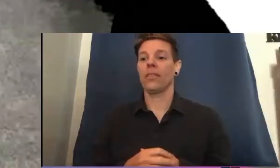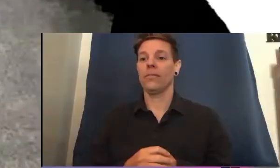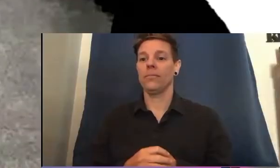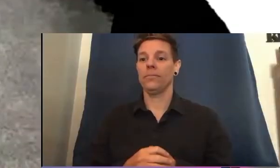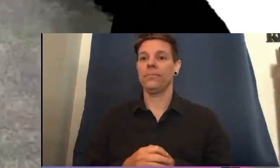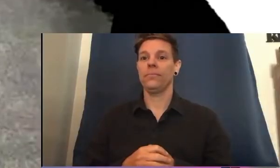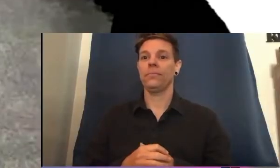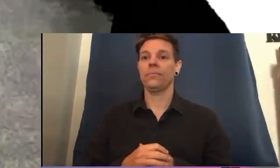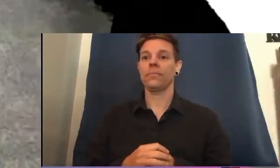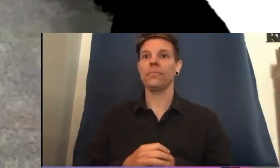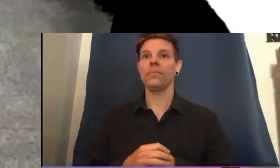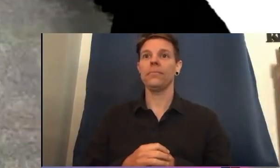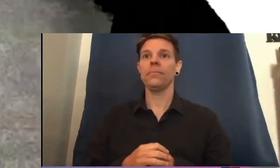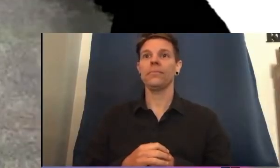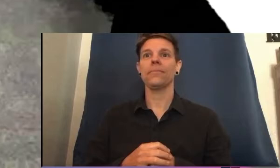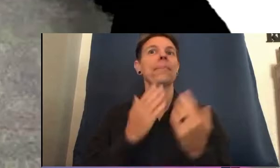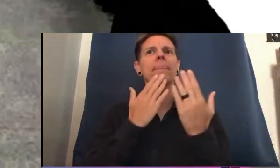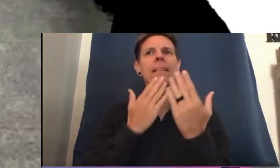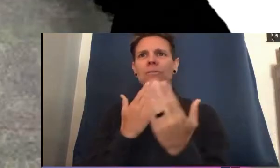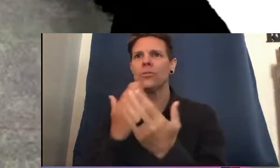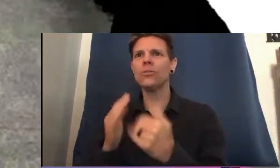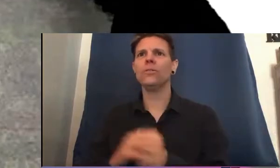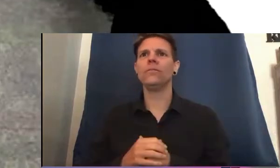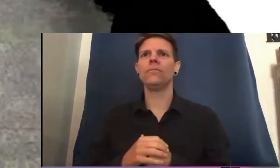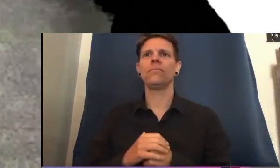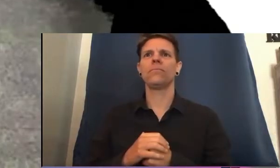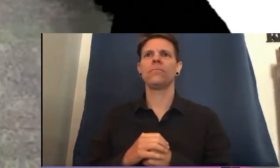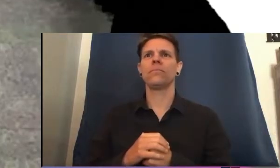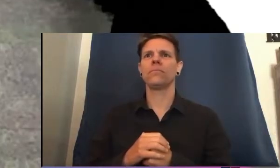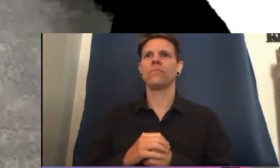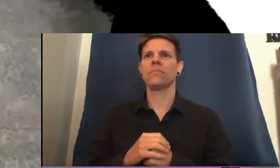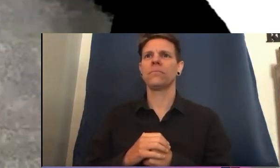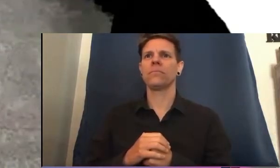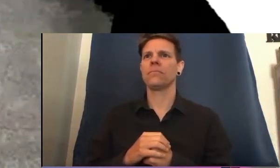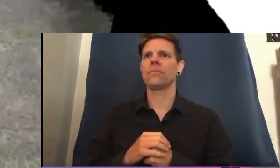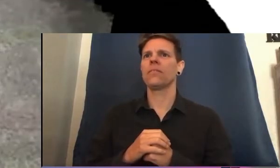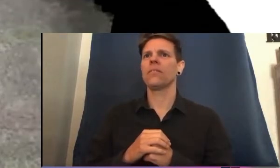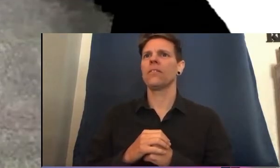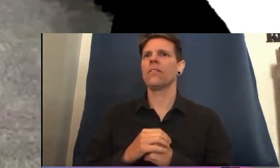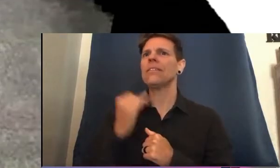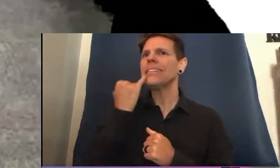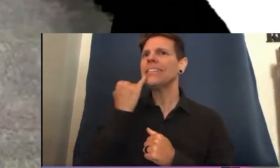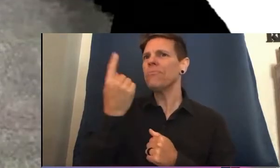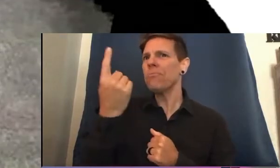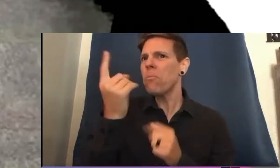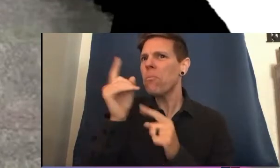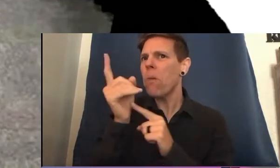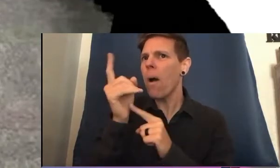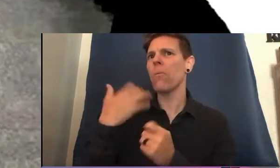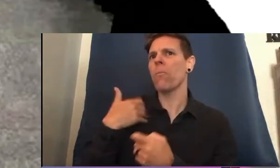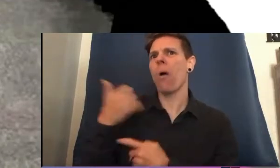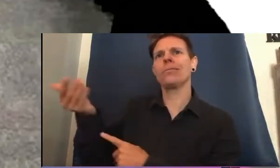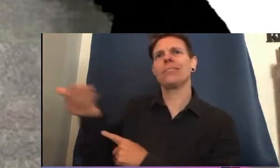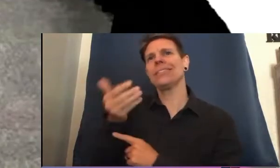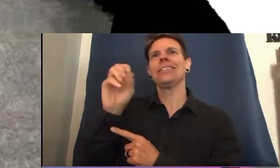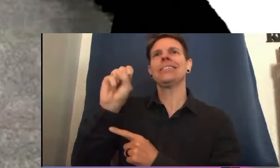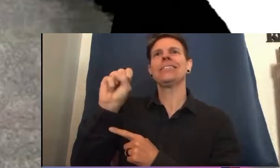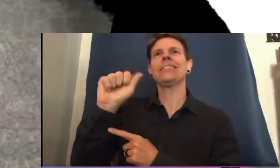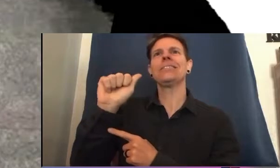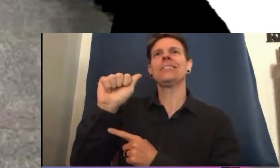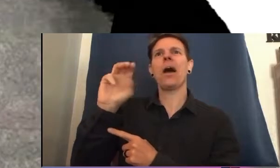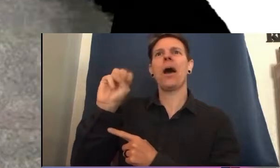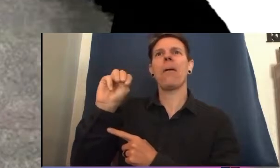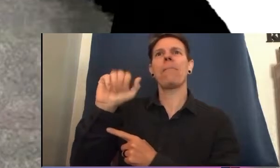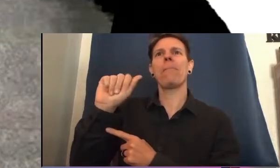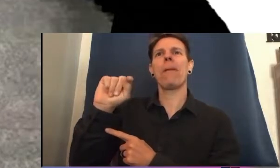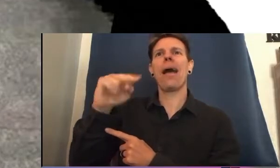And if I could just take one brief moment, I would like to welcome Samantha. I would like to welcome Samantha Montmanet, who is joining